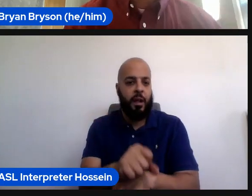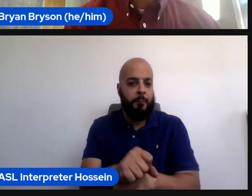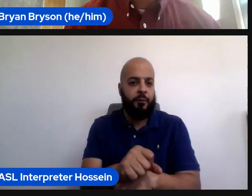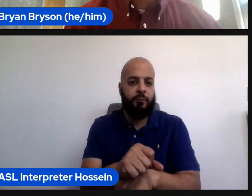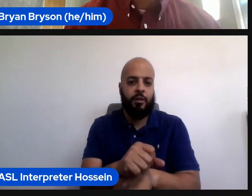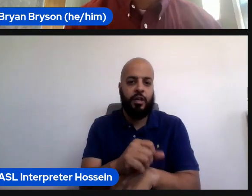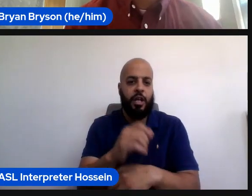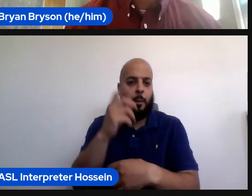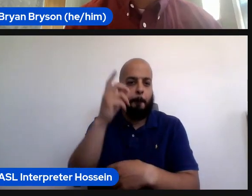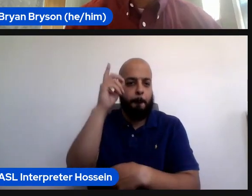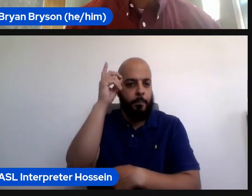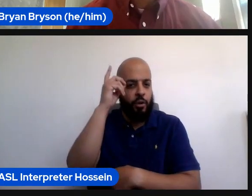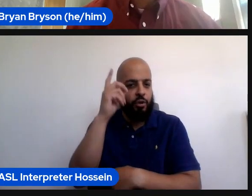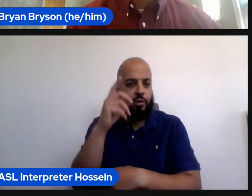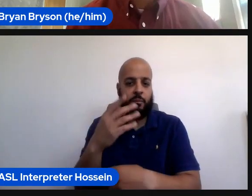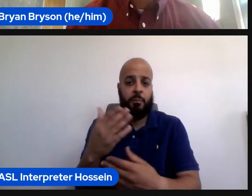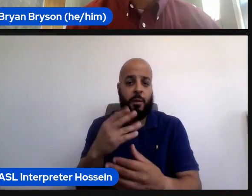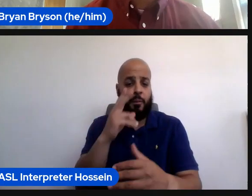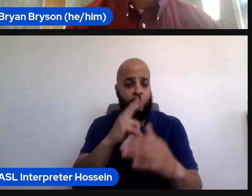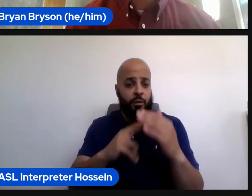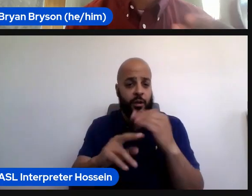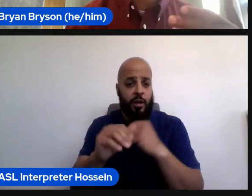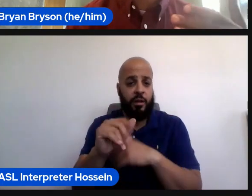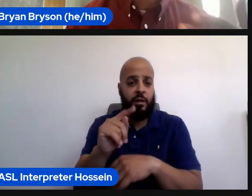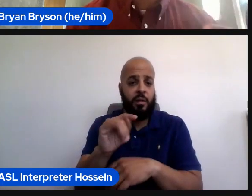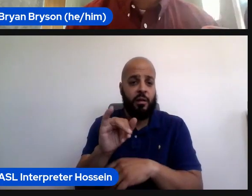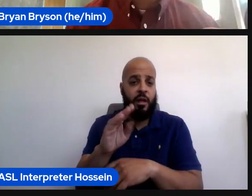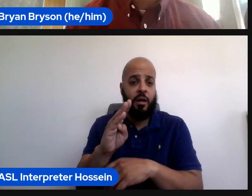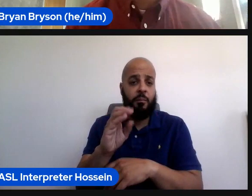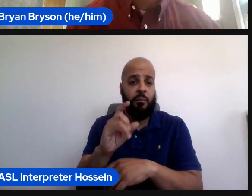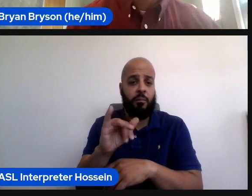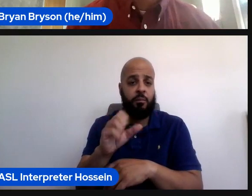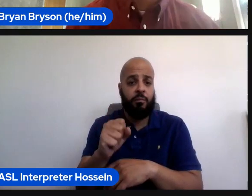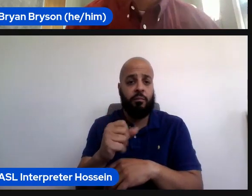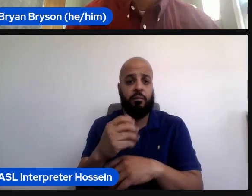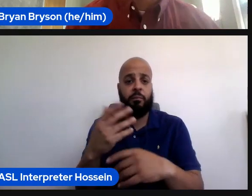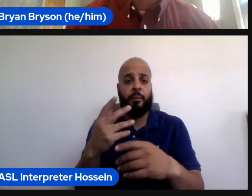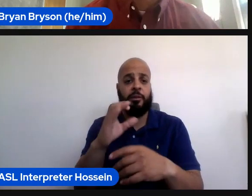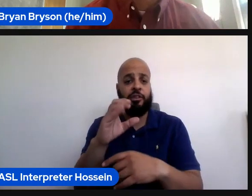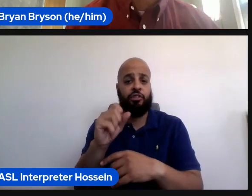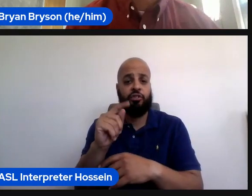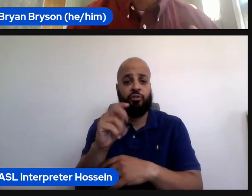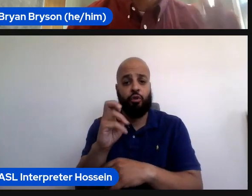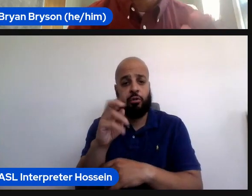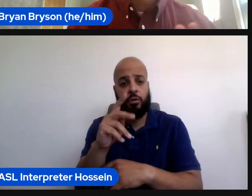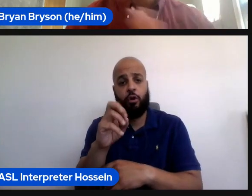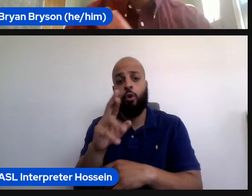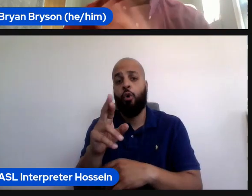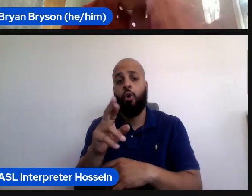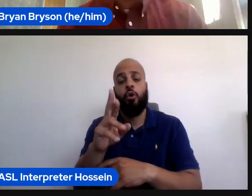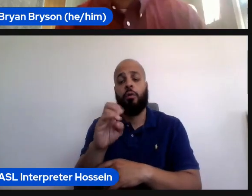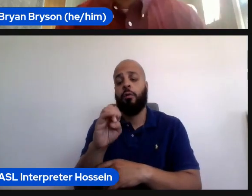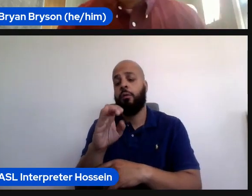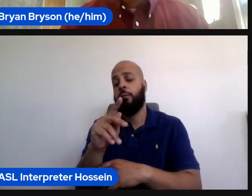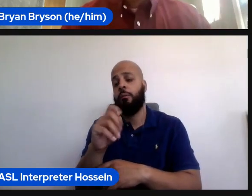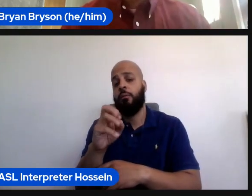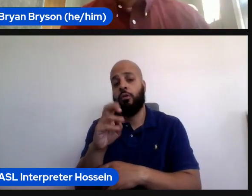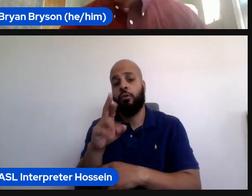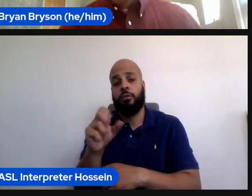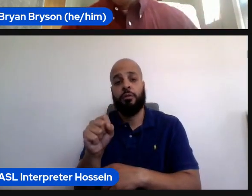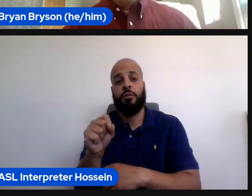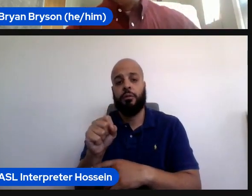predicting antibodies, predicting peptide MHC structures, or predicting T cell receptors. Those